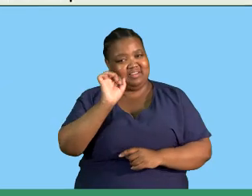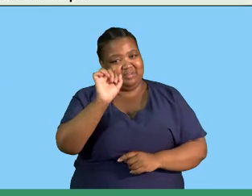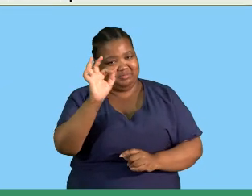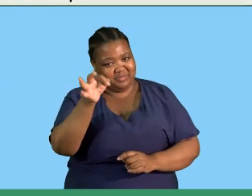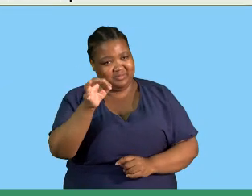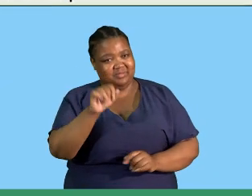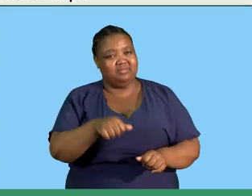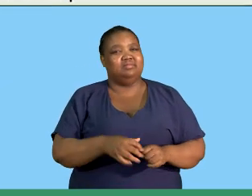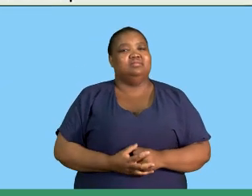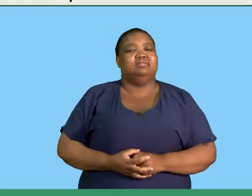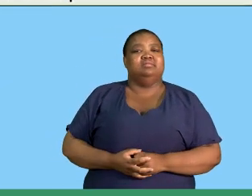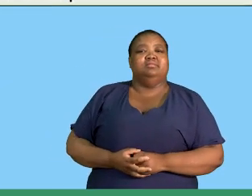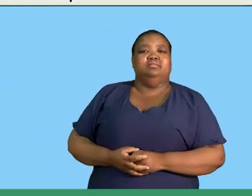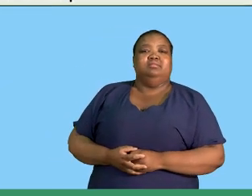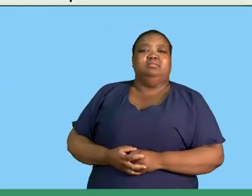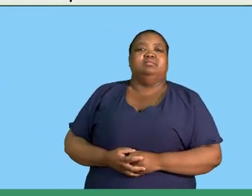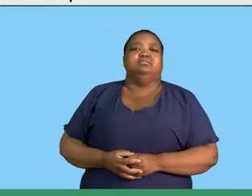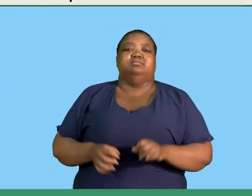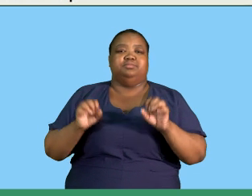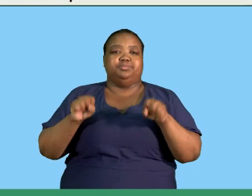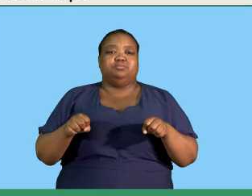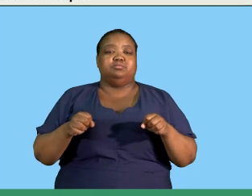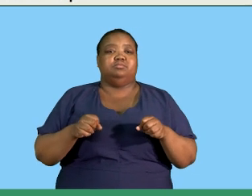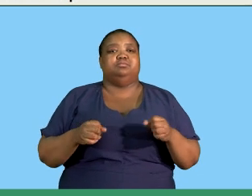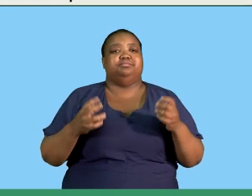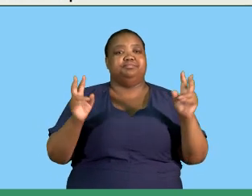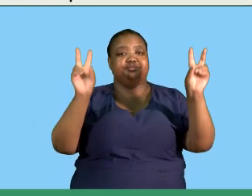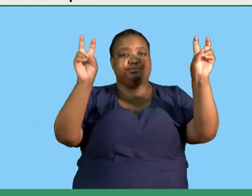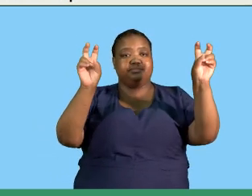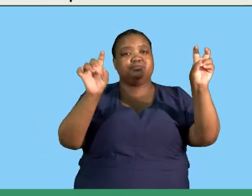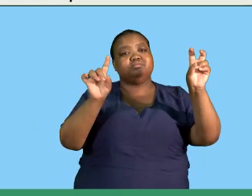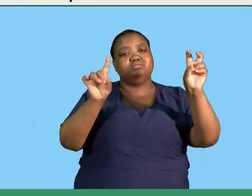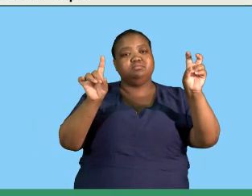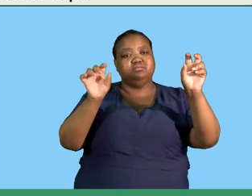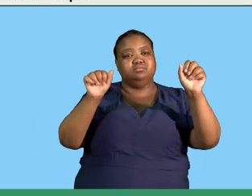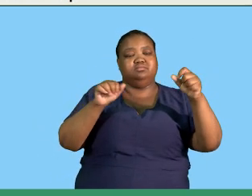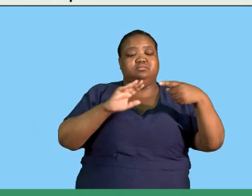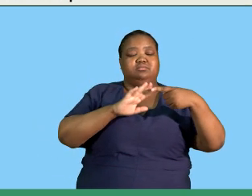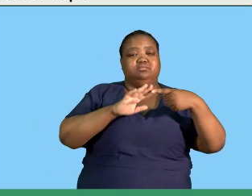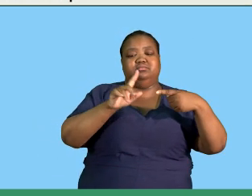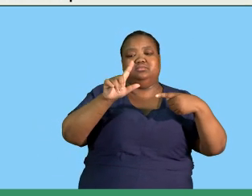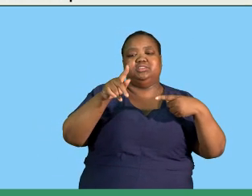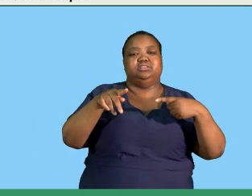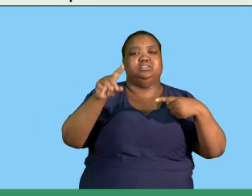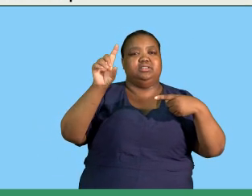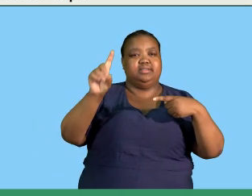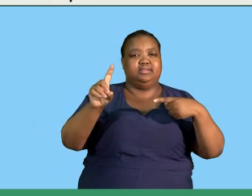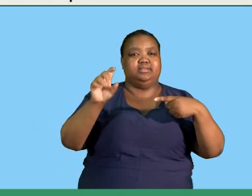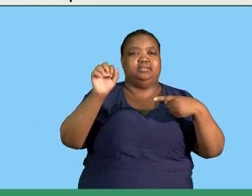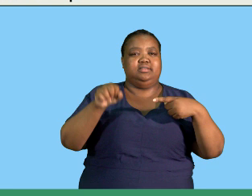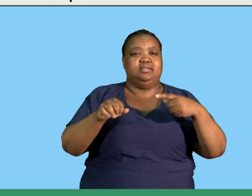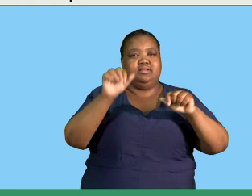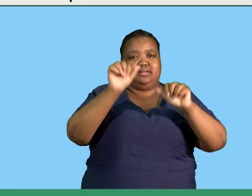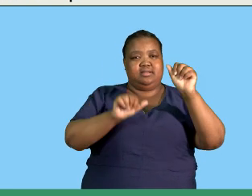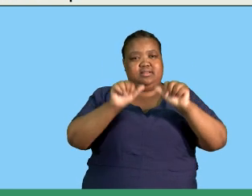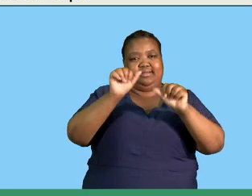Right, let's start here by quoting. The first one, it says, LPD assessed the underlying basis of the